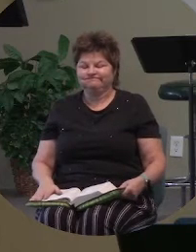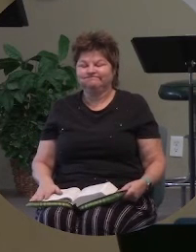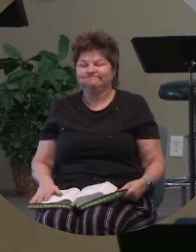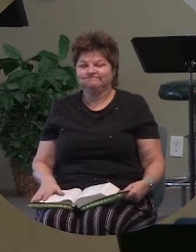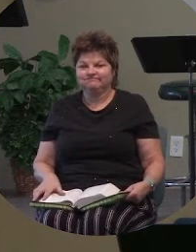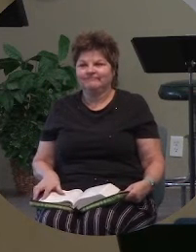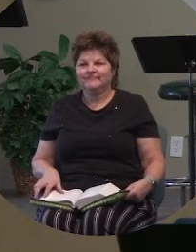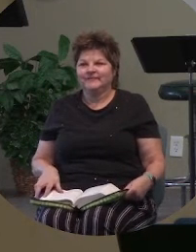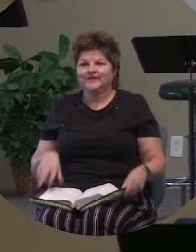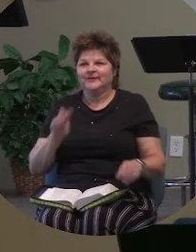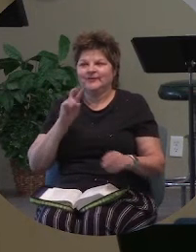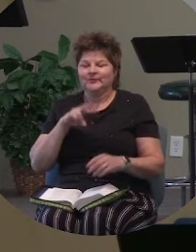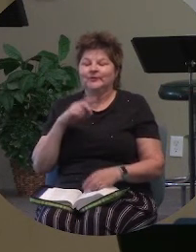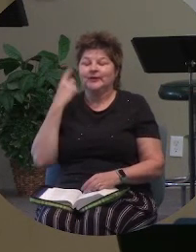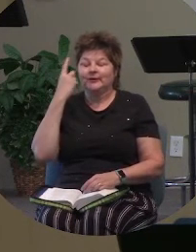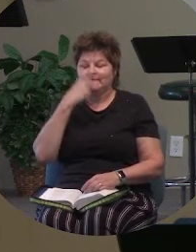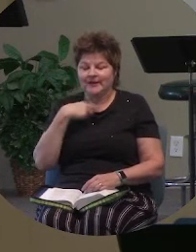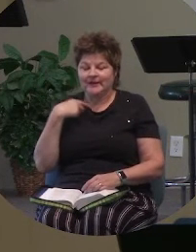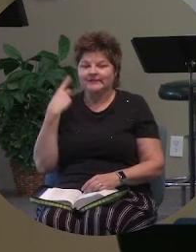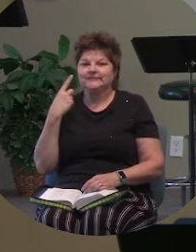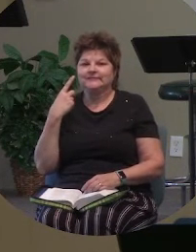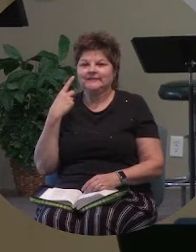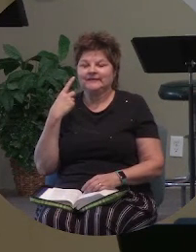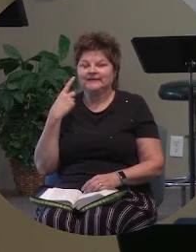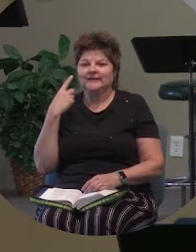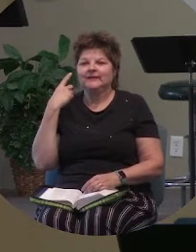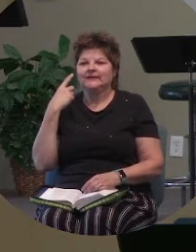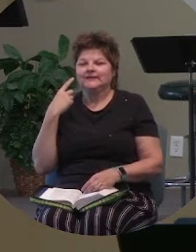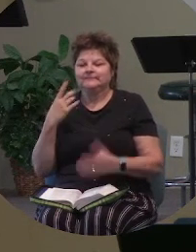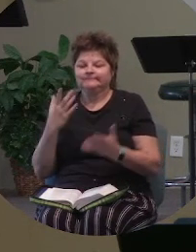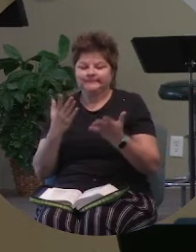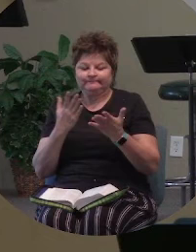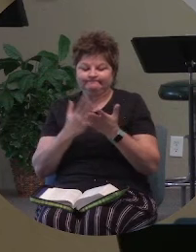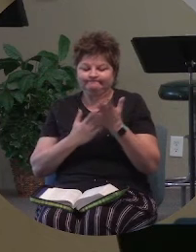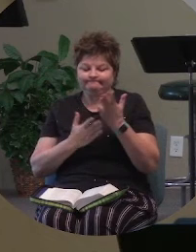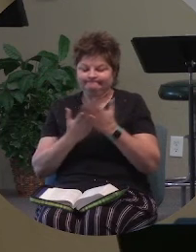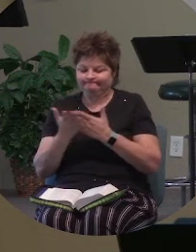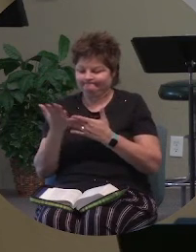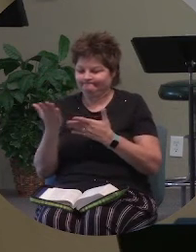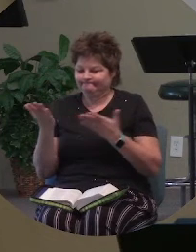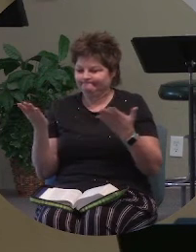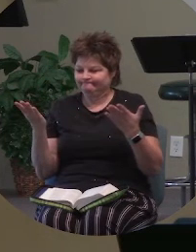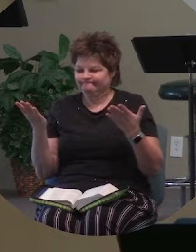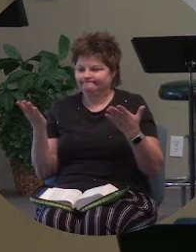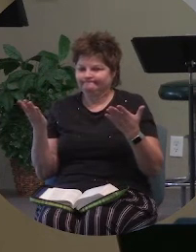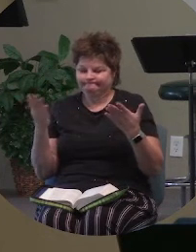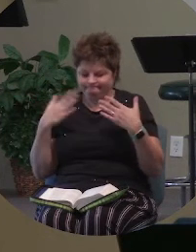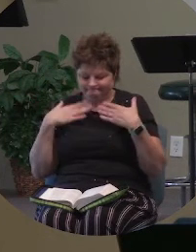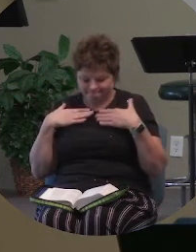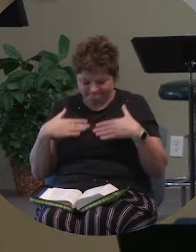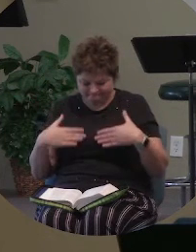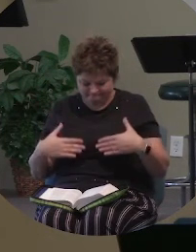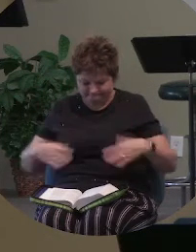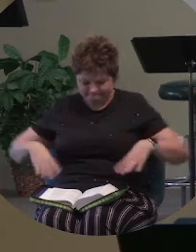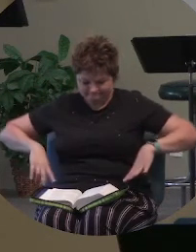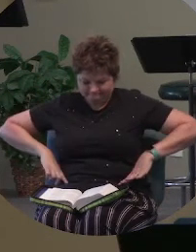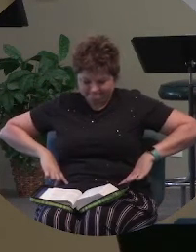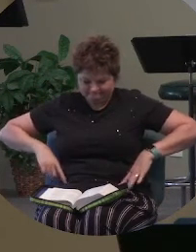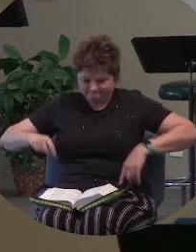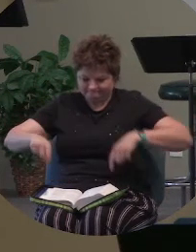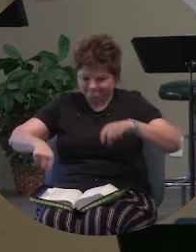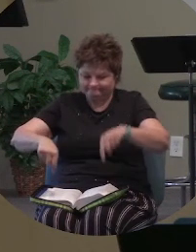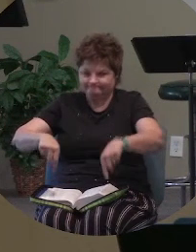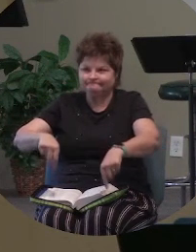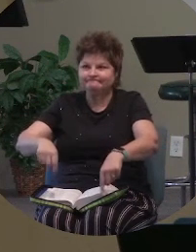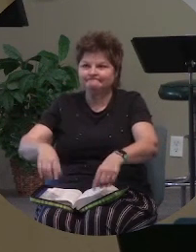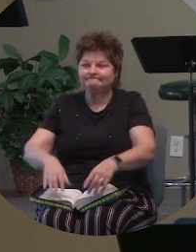And you look at your face. And you look at your hands. You look at your chest and your waist and your feet and your